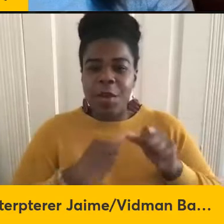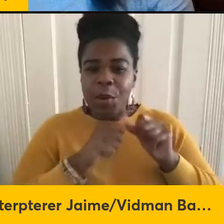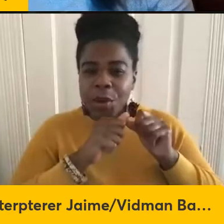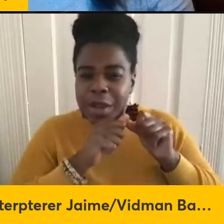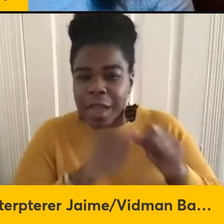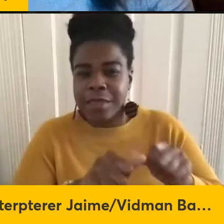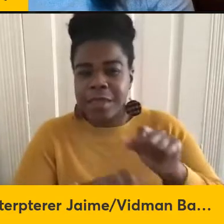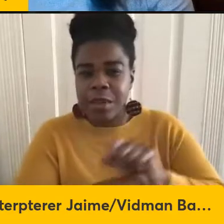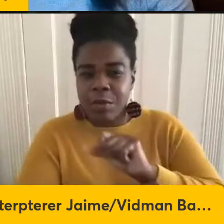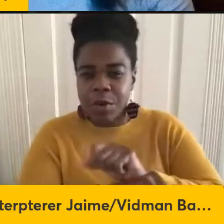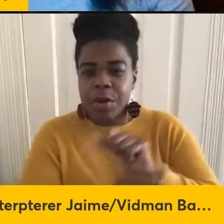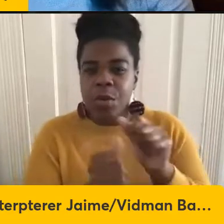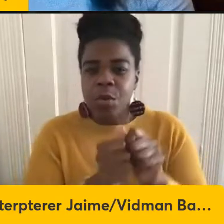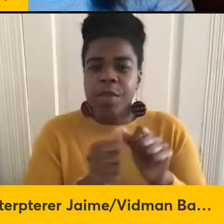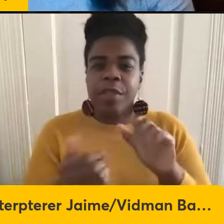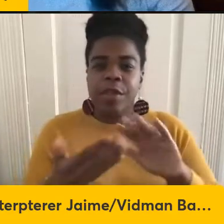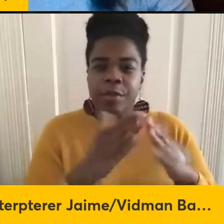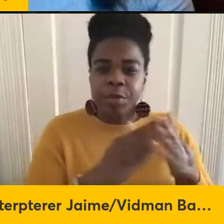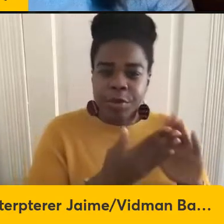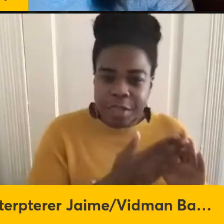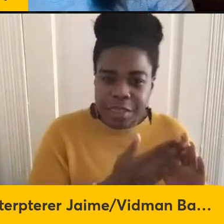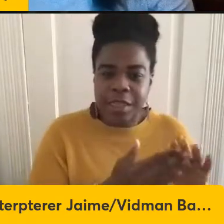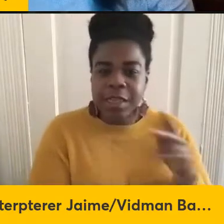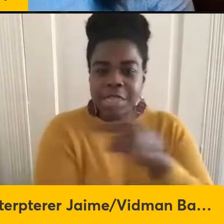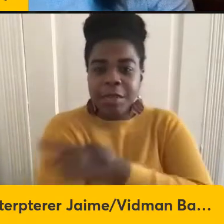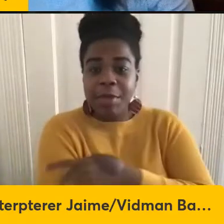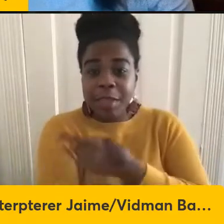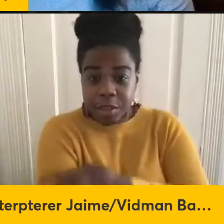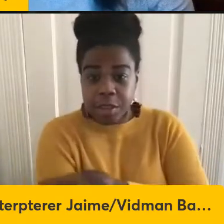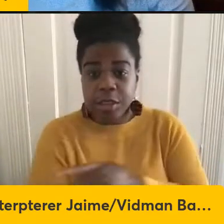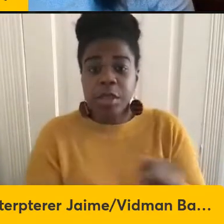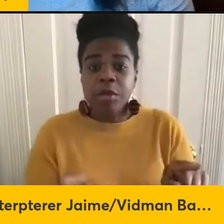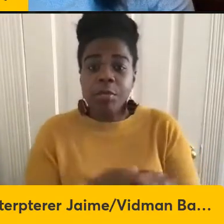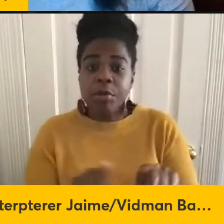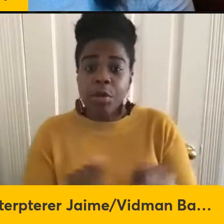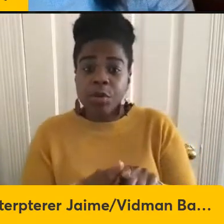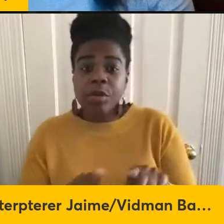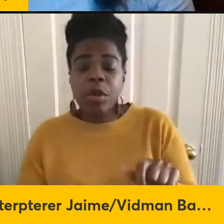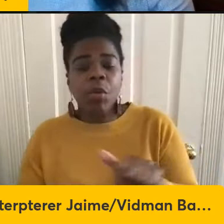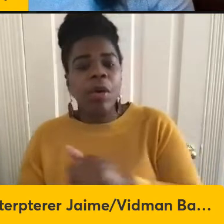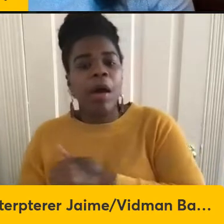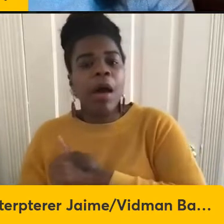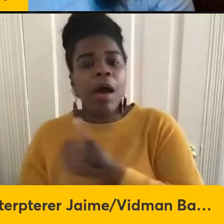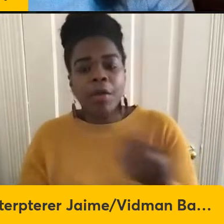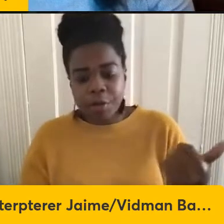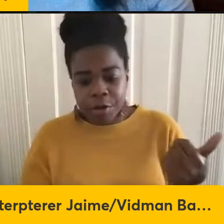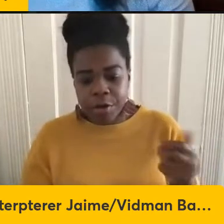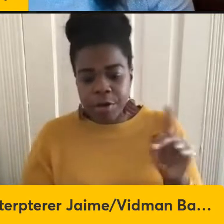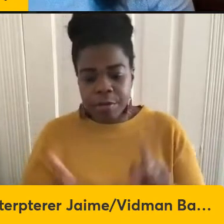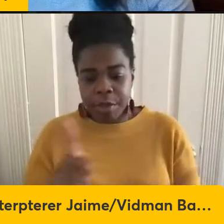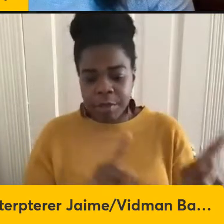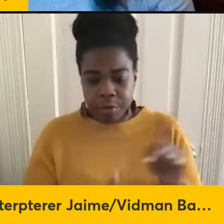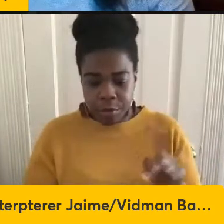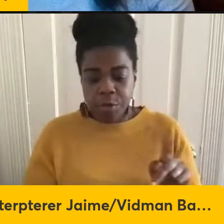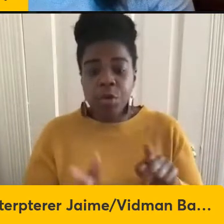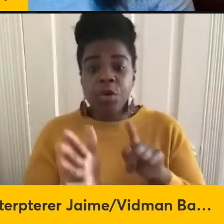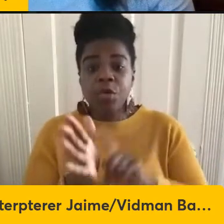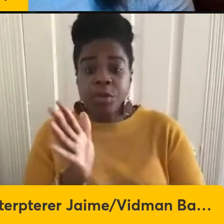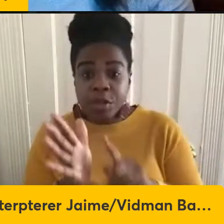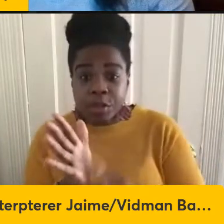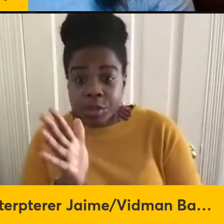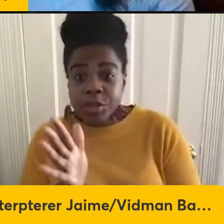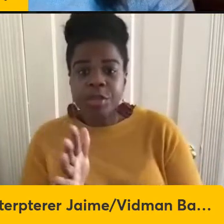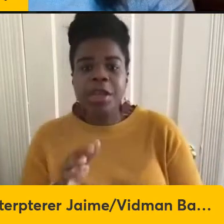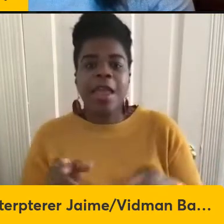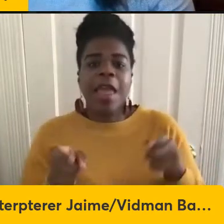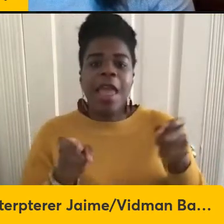with our communities of patients, but also alongside other stakeholders like clinicians and researchers and